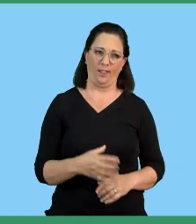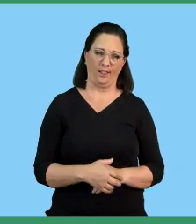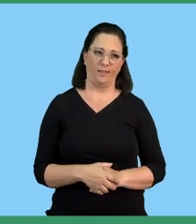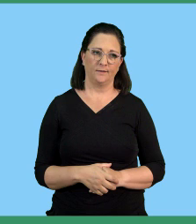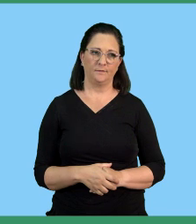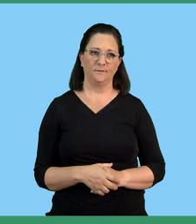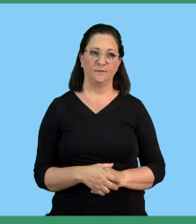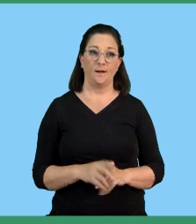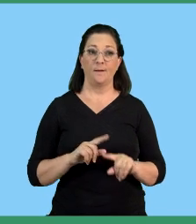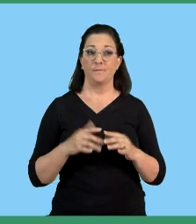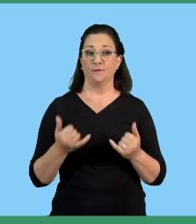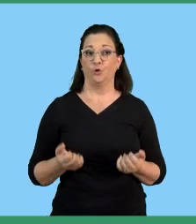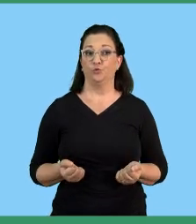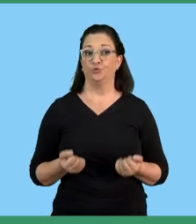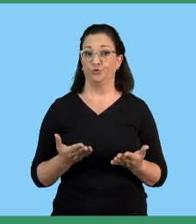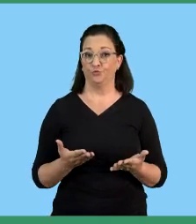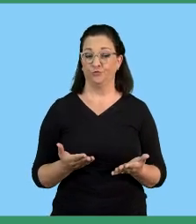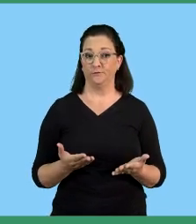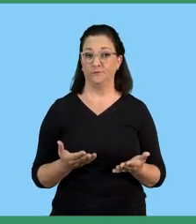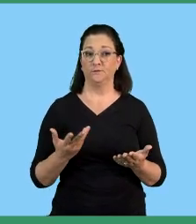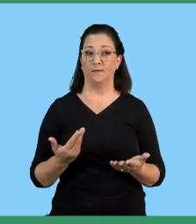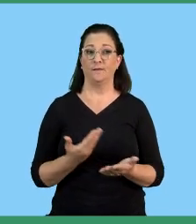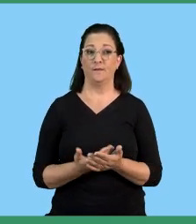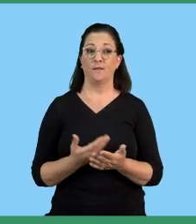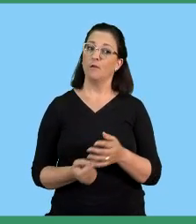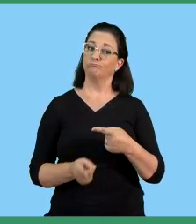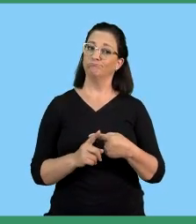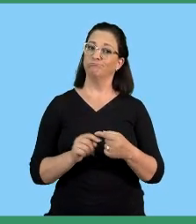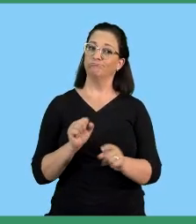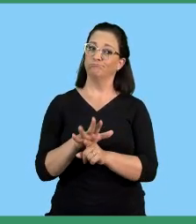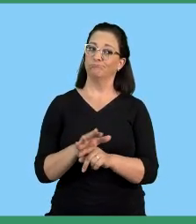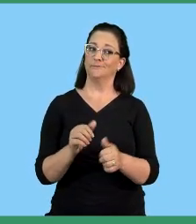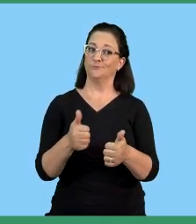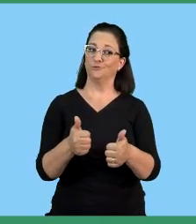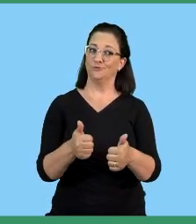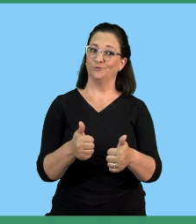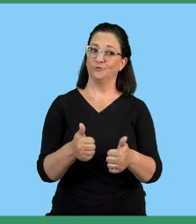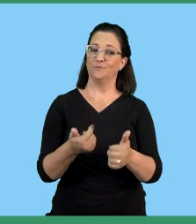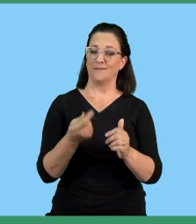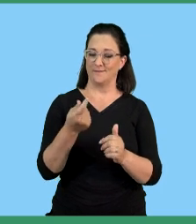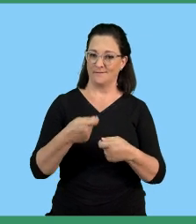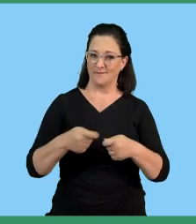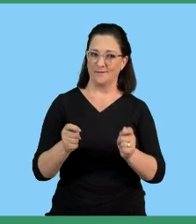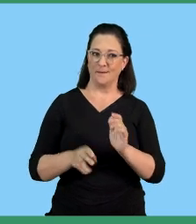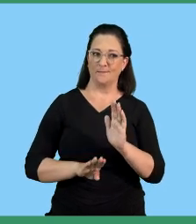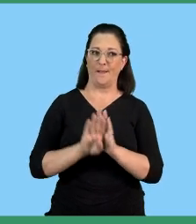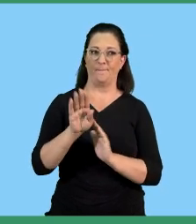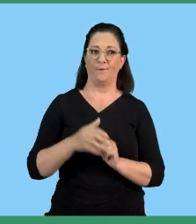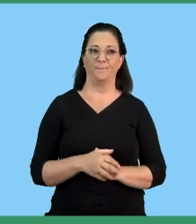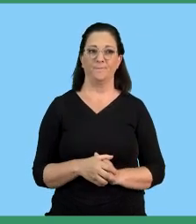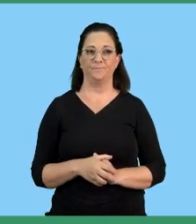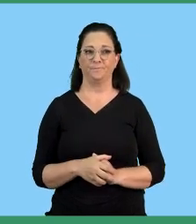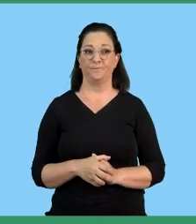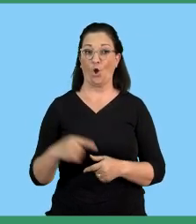Improved service delivery may positively impact or increase the sales. Right, the last one, we can